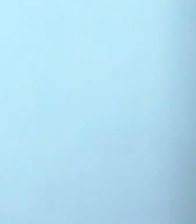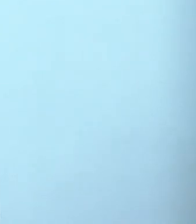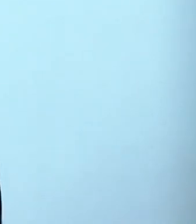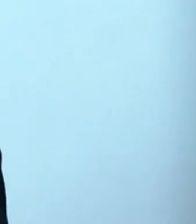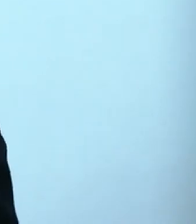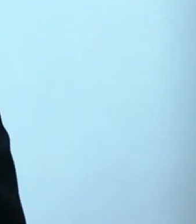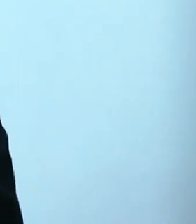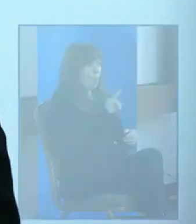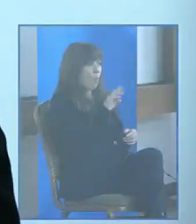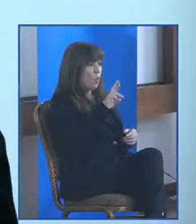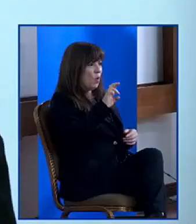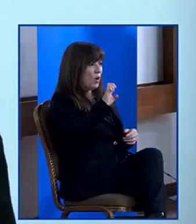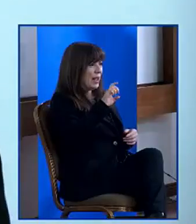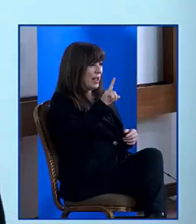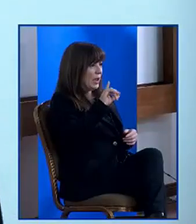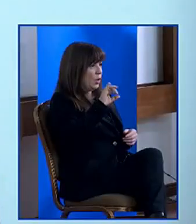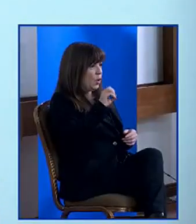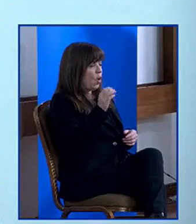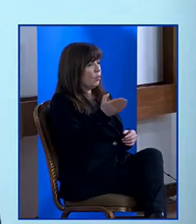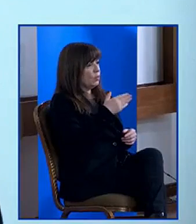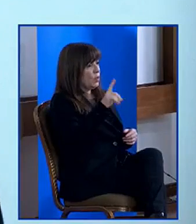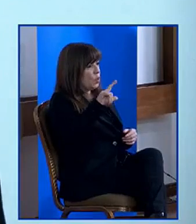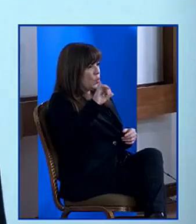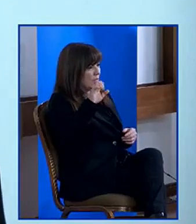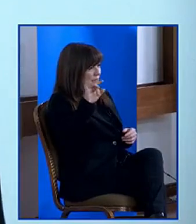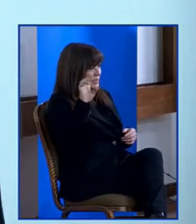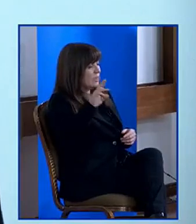and the progress that's been made in the last year.